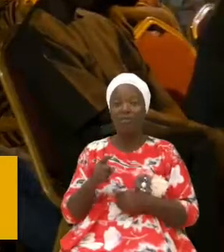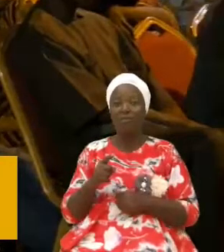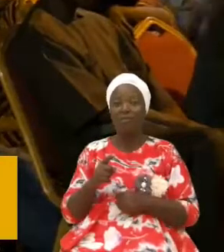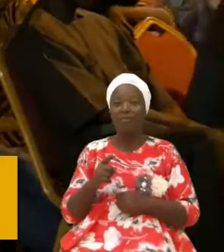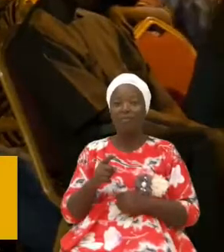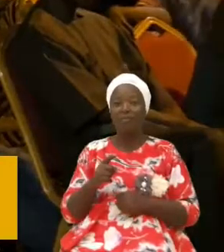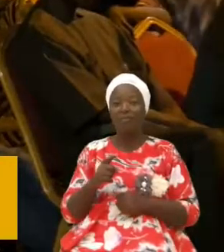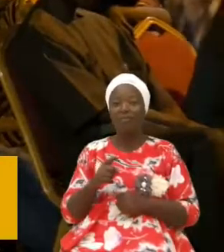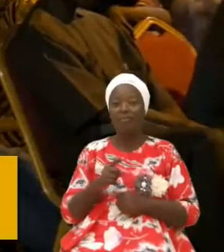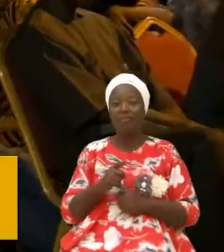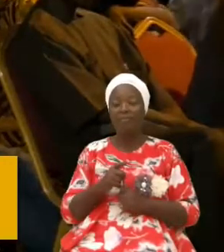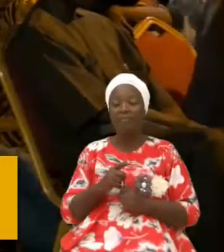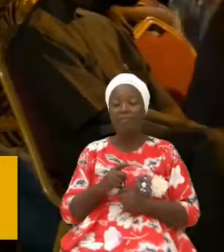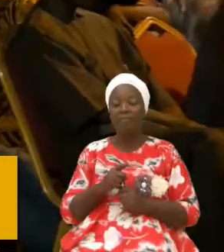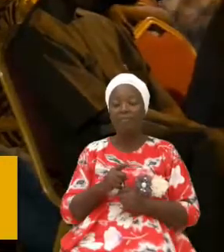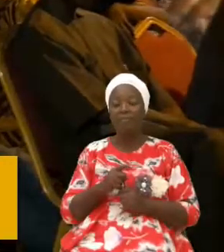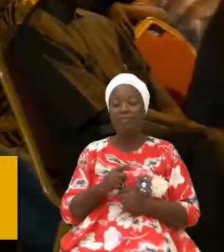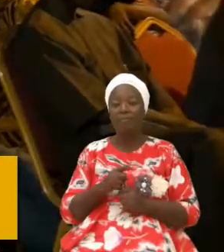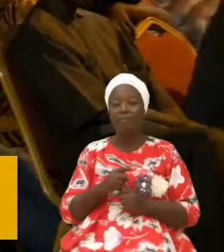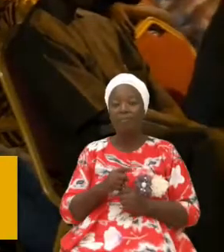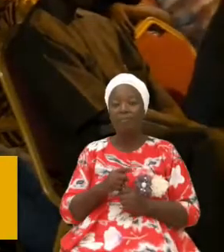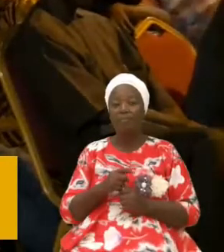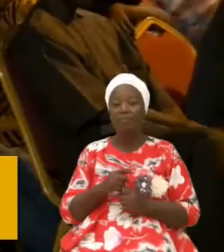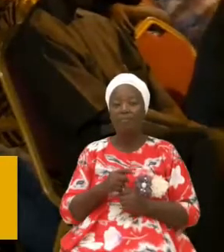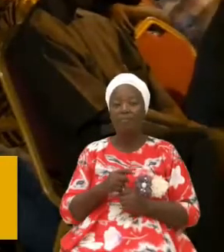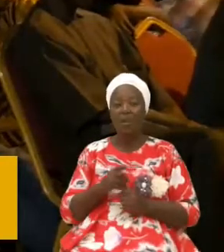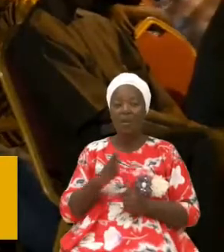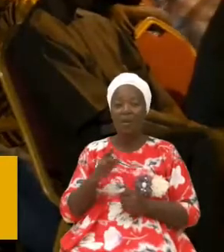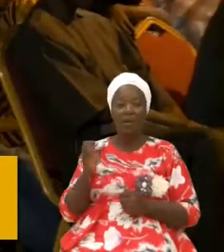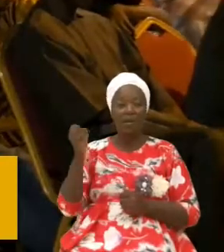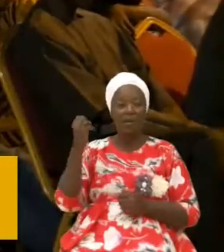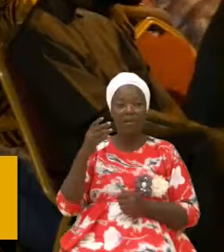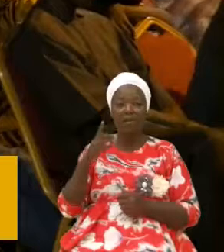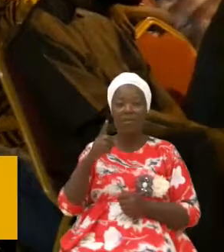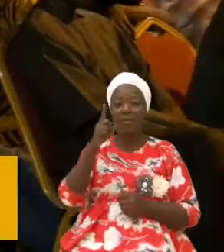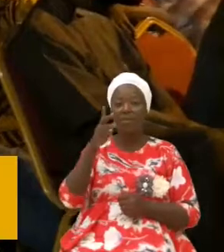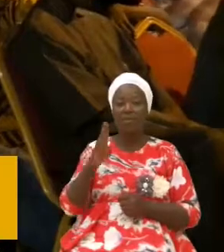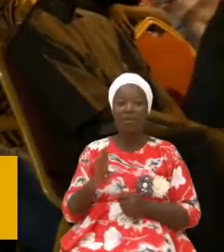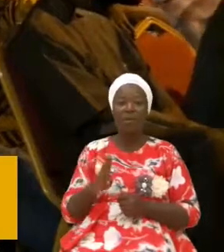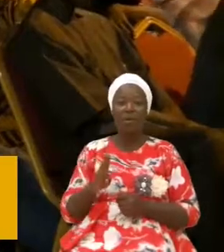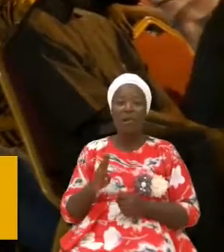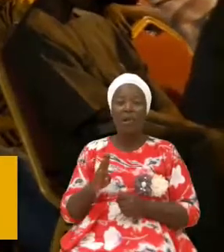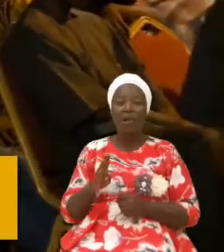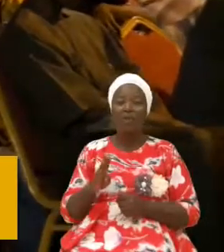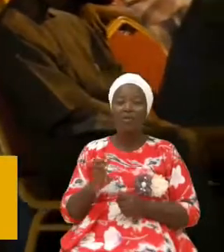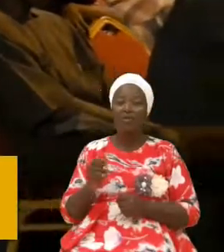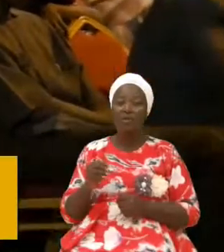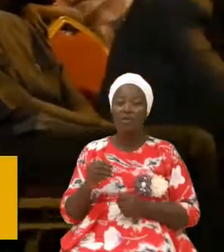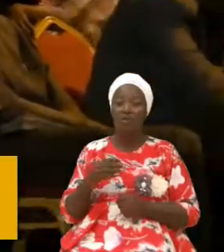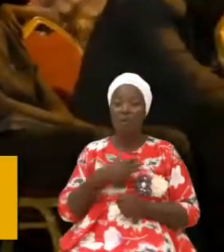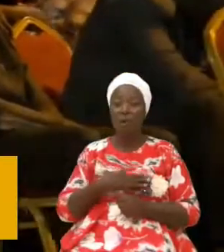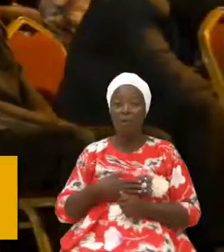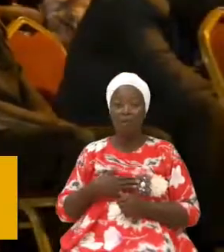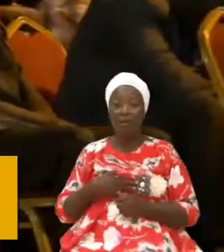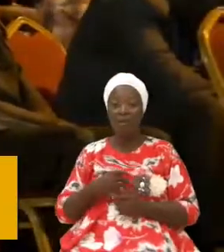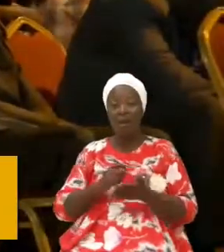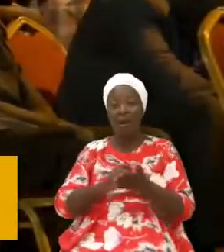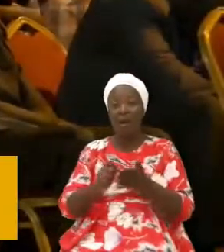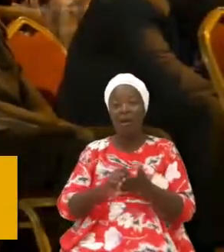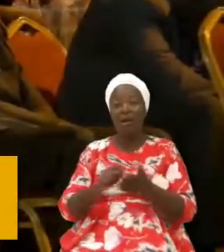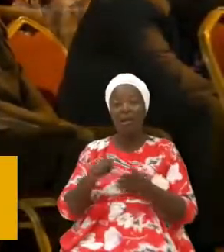we'll be having a meeting with you in the nearest group of district or this group, by the grace of God. Please